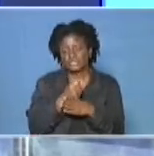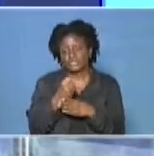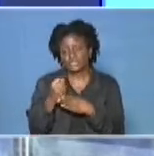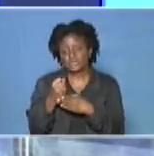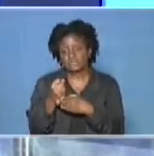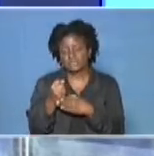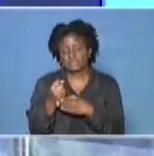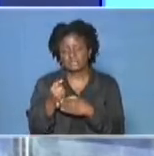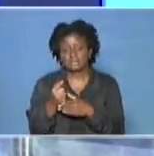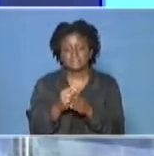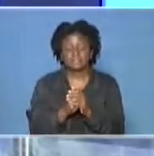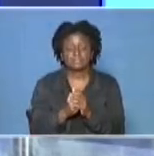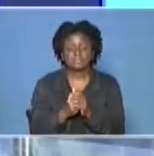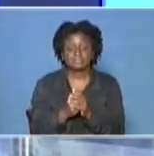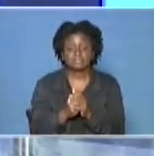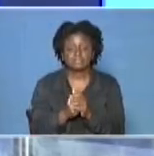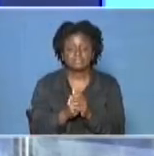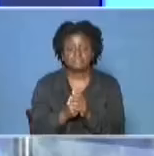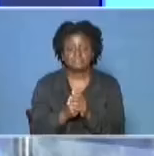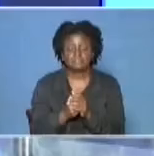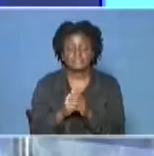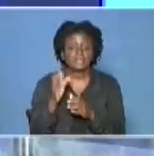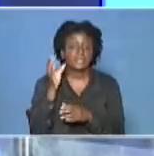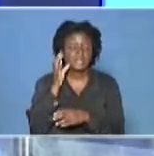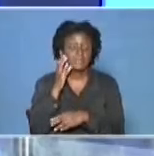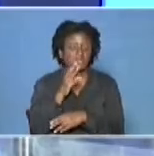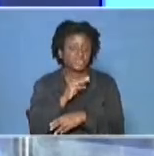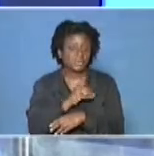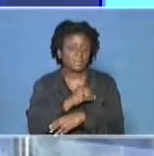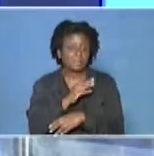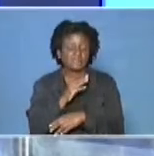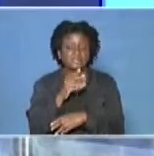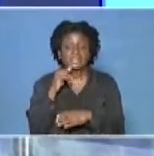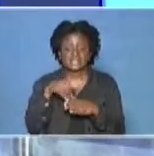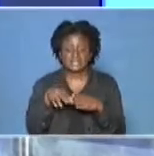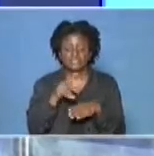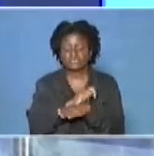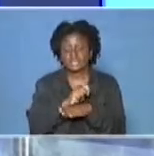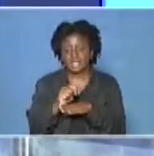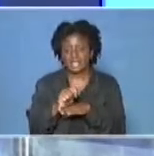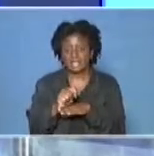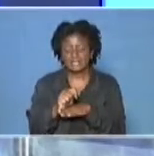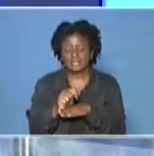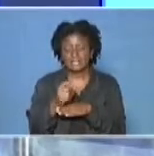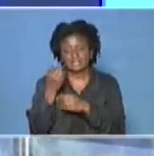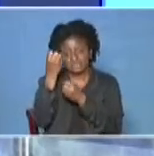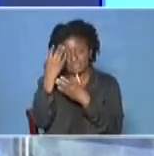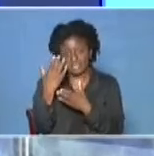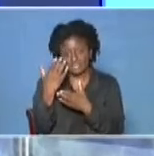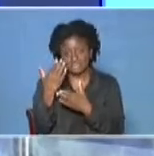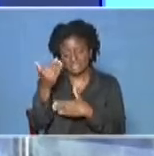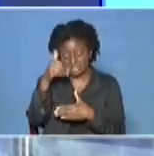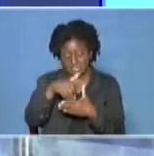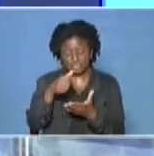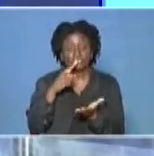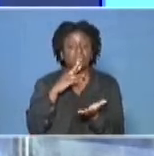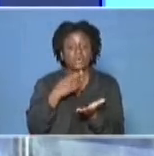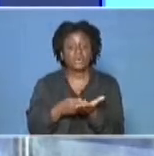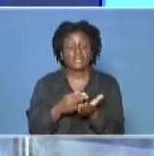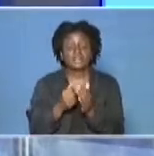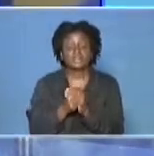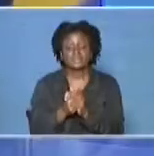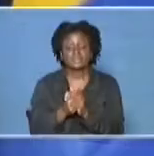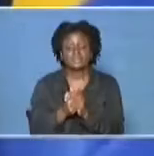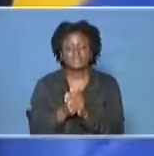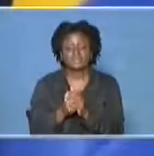15-member state regional bloc. Our Cleopatra Murphy is in Trinidad and Tobago. The details are in this report.